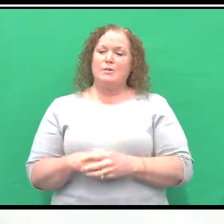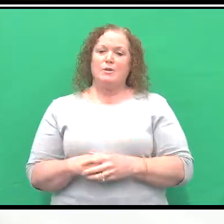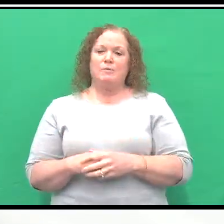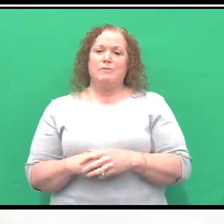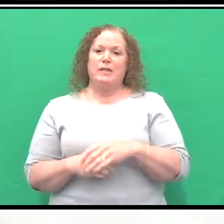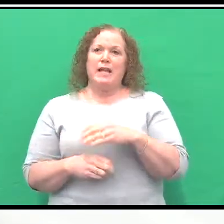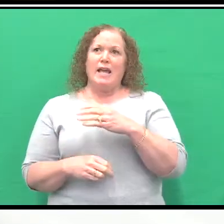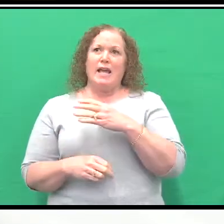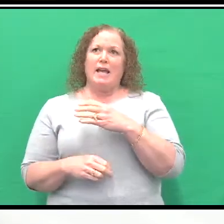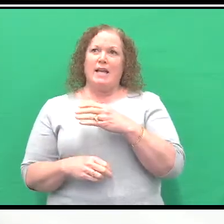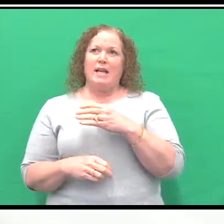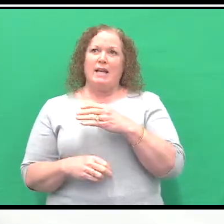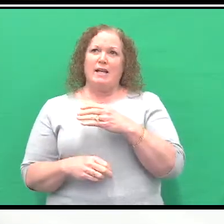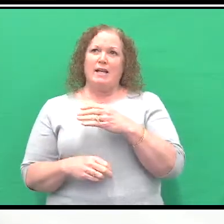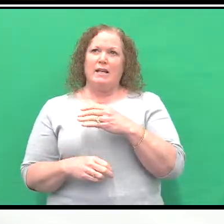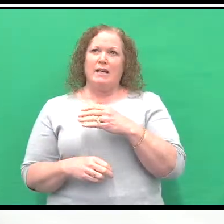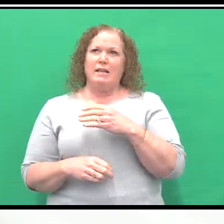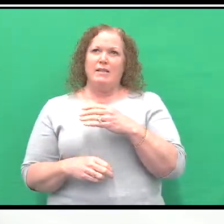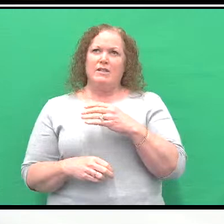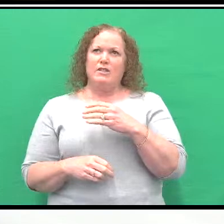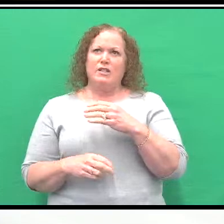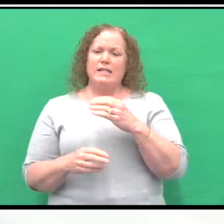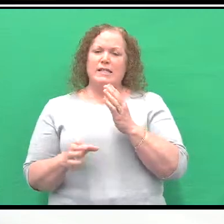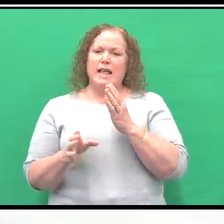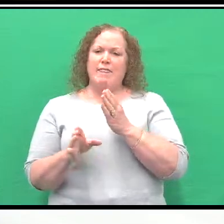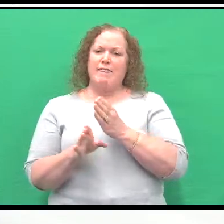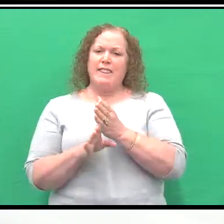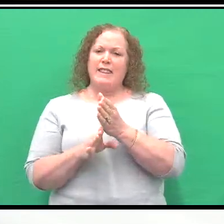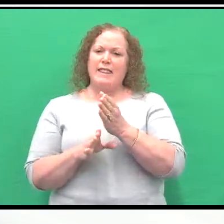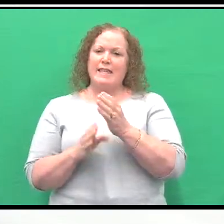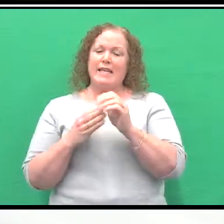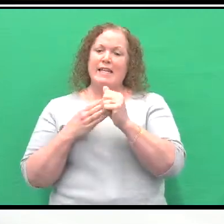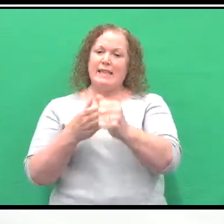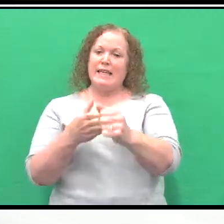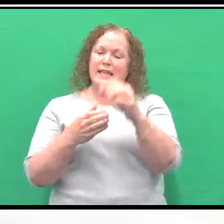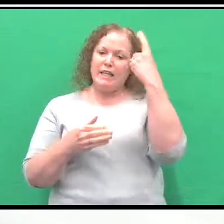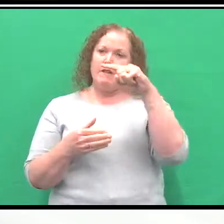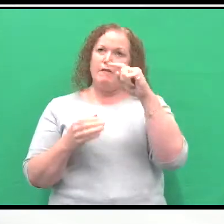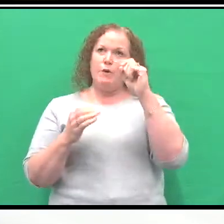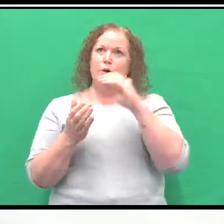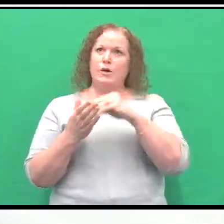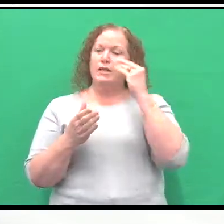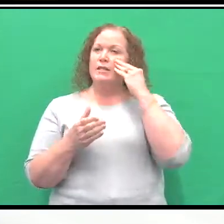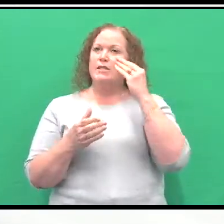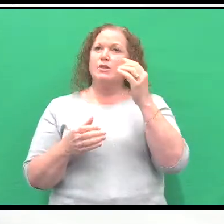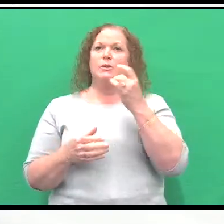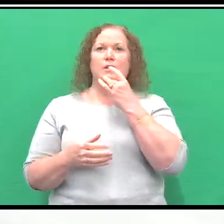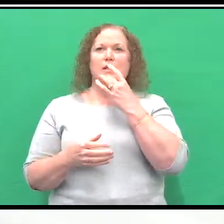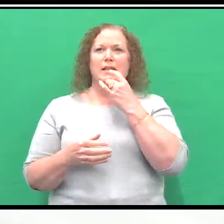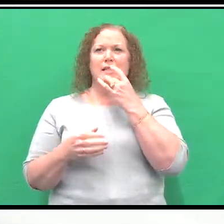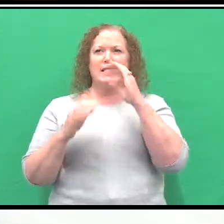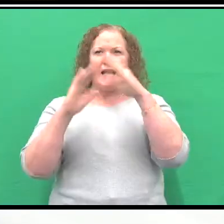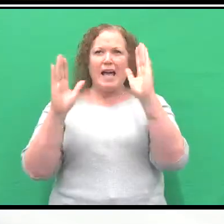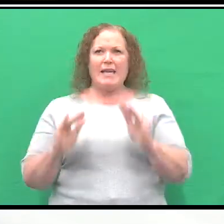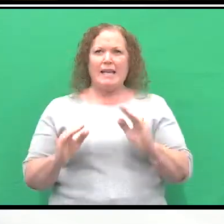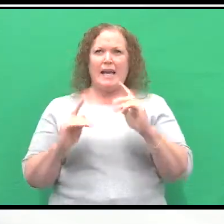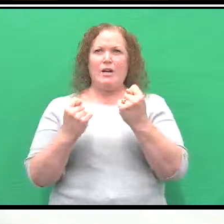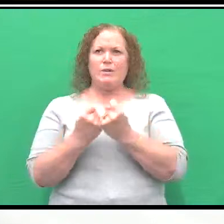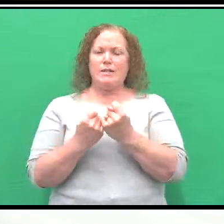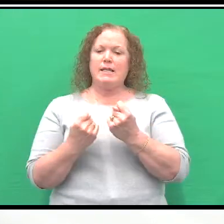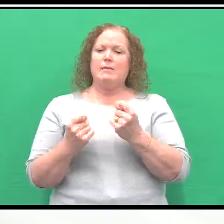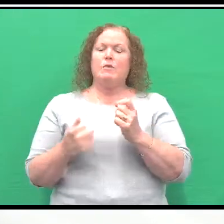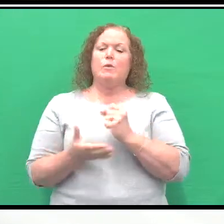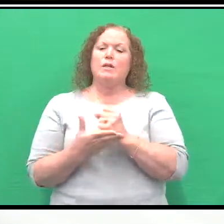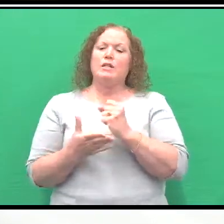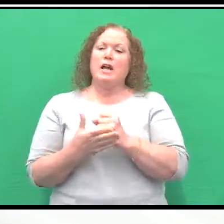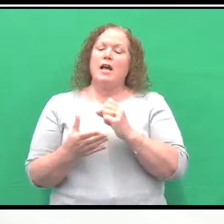for our Student Lighthouse team, which enable our students to build leadership skills each and every day, and really